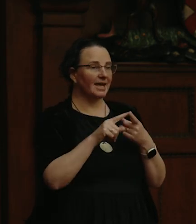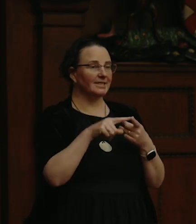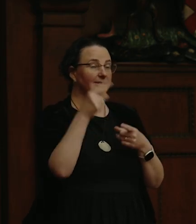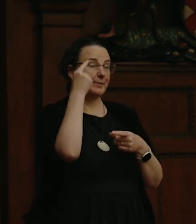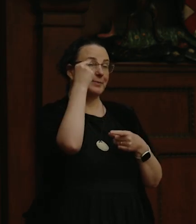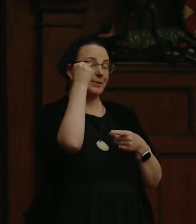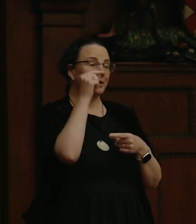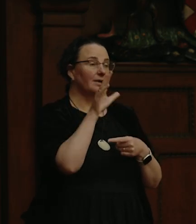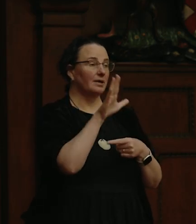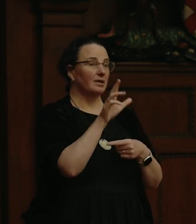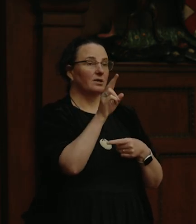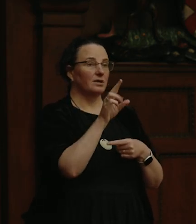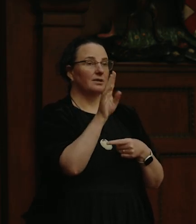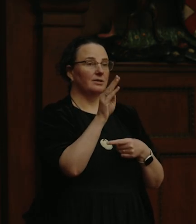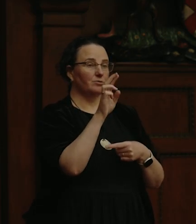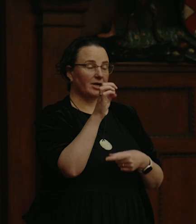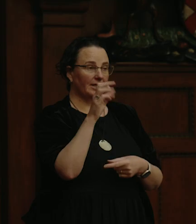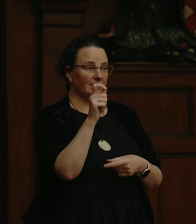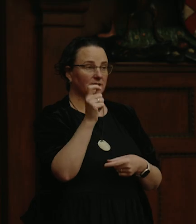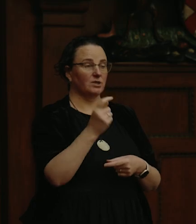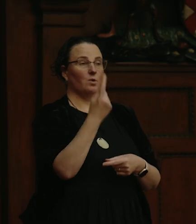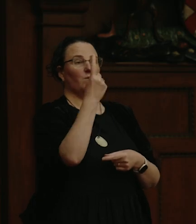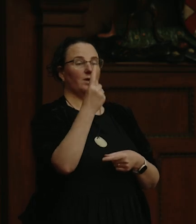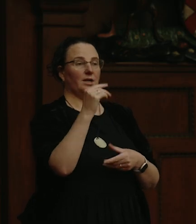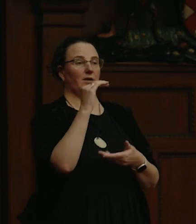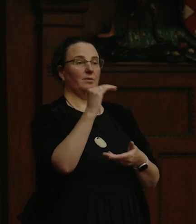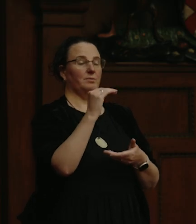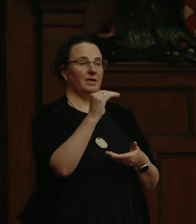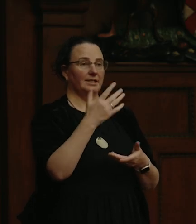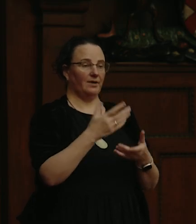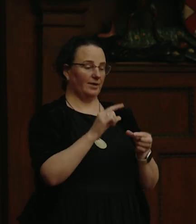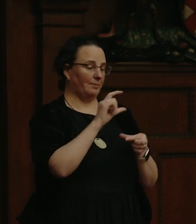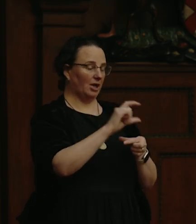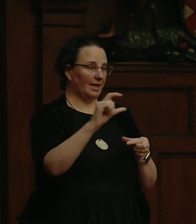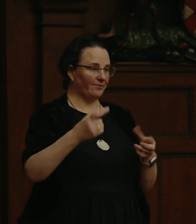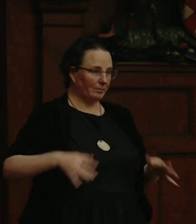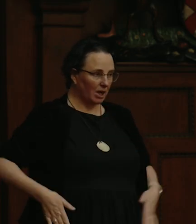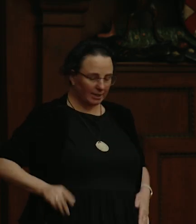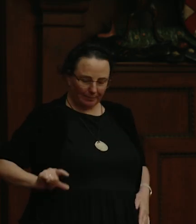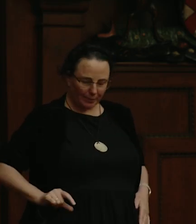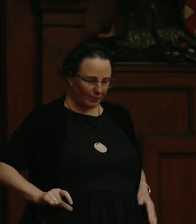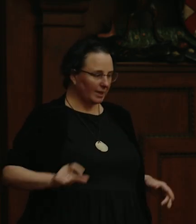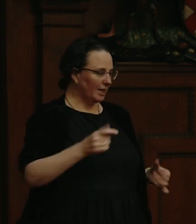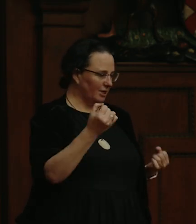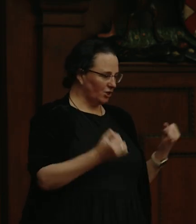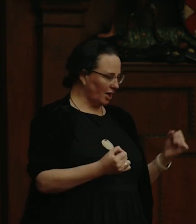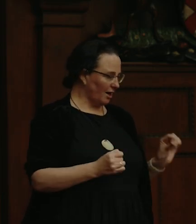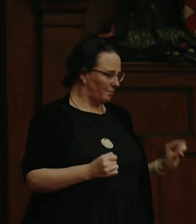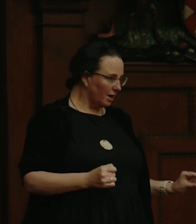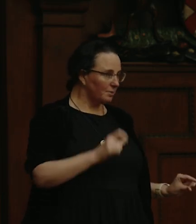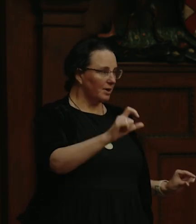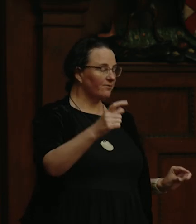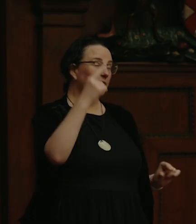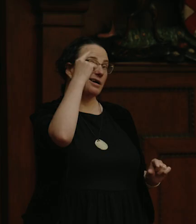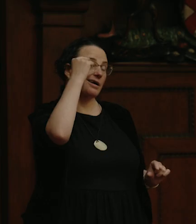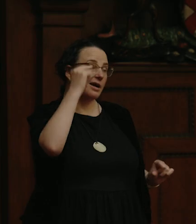it, it's not about having a bottle a month, it's having a bottle in every place, in every pocket, in every car, everywhere,